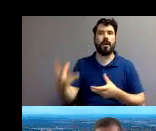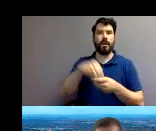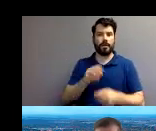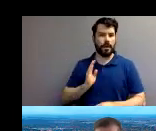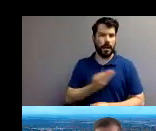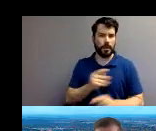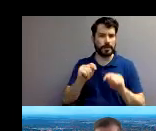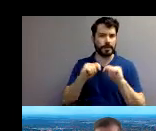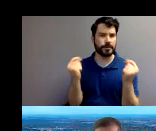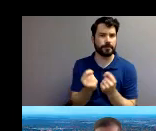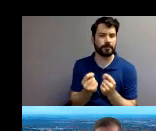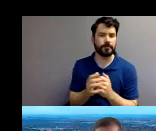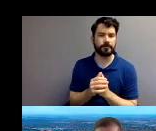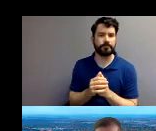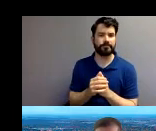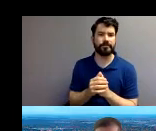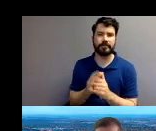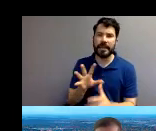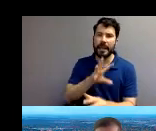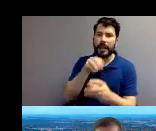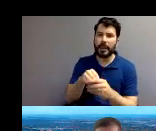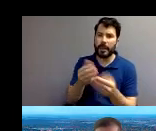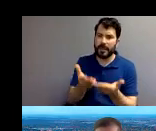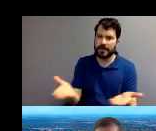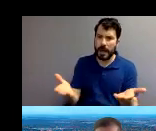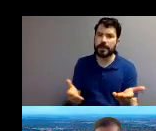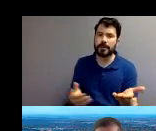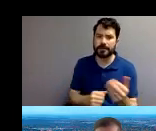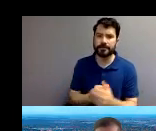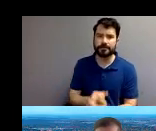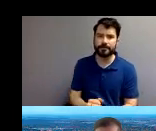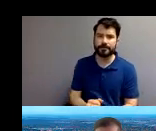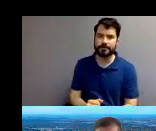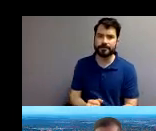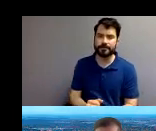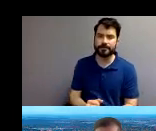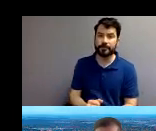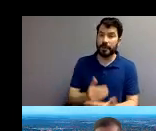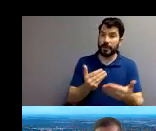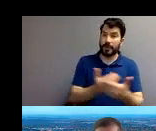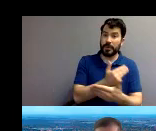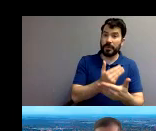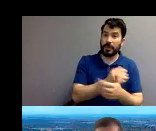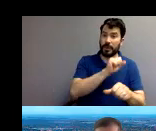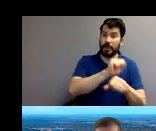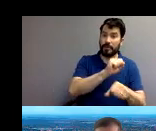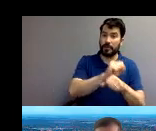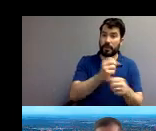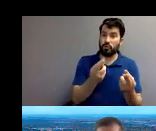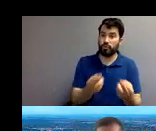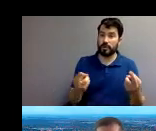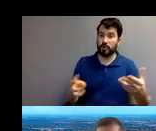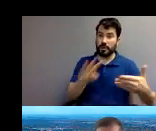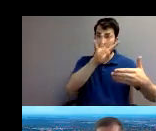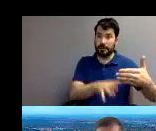they have included the following, as you see below, some staffing models. The new employee resource matrix will provide guidance